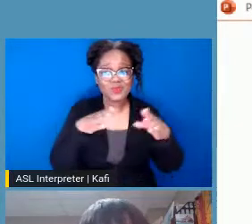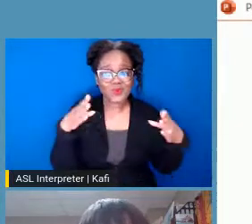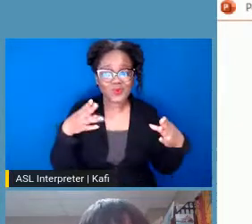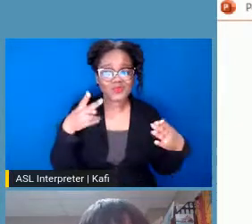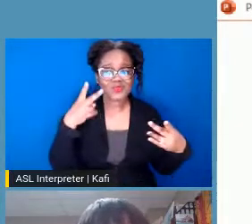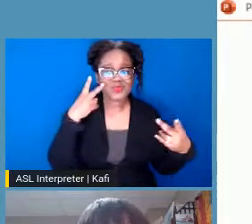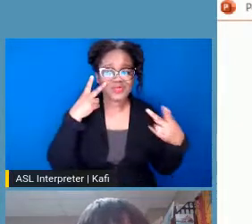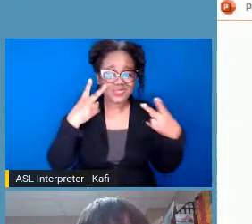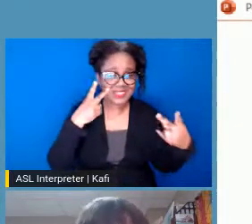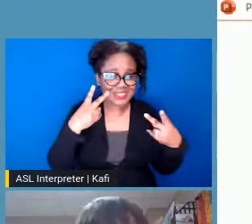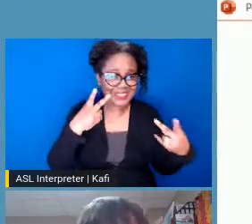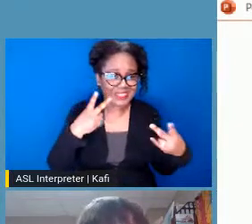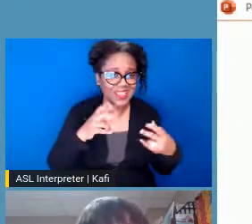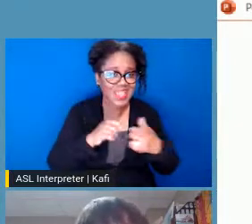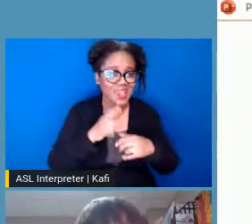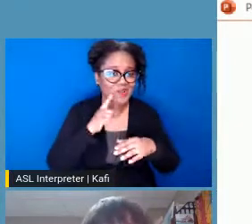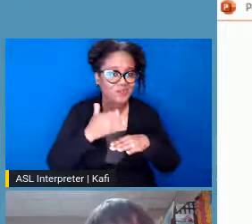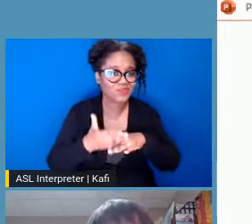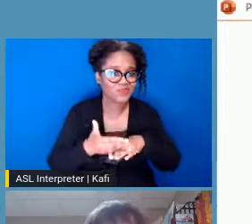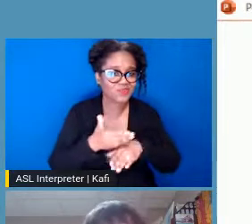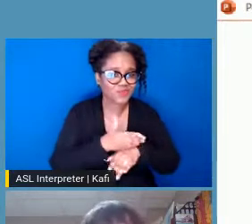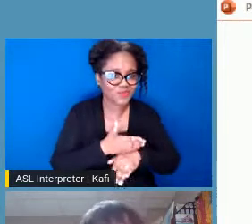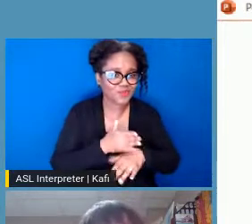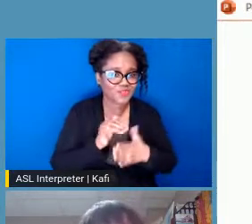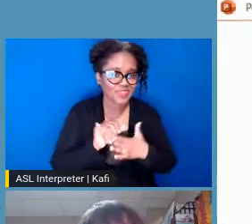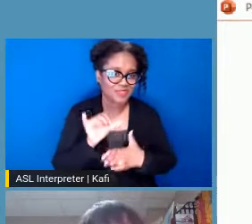improve that, again, within the limitations that we have.